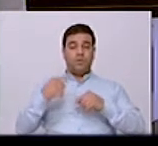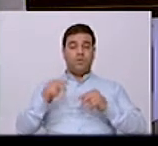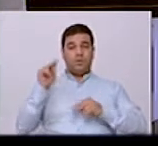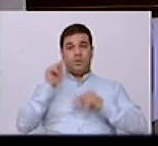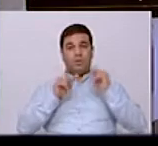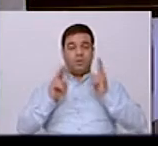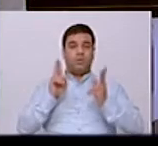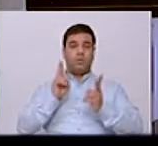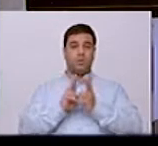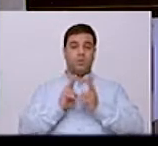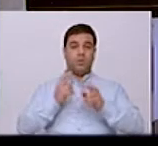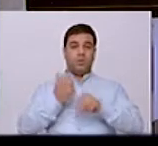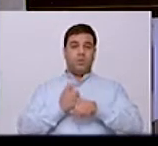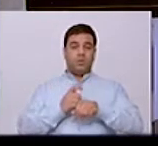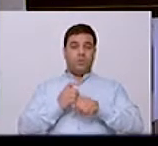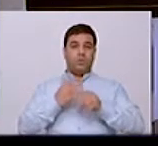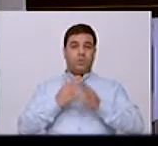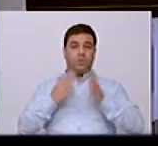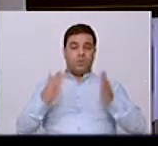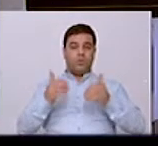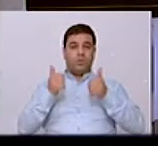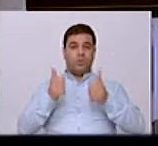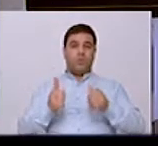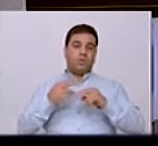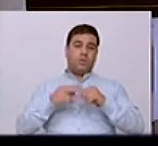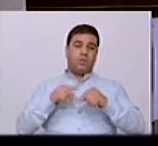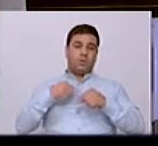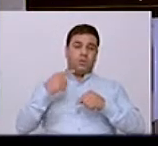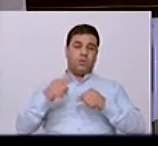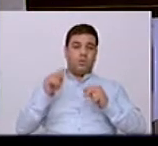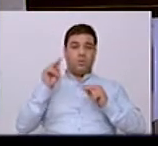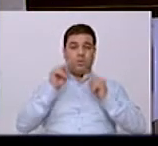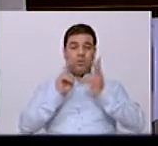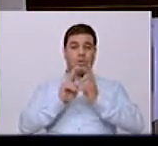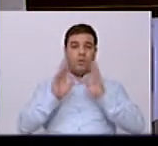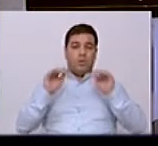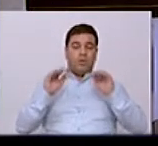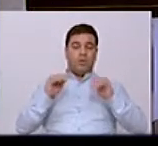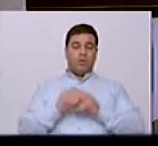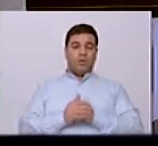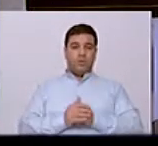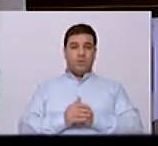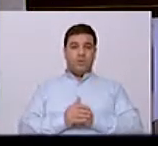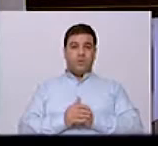bormoqda. Keyingi darslarimizda sizlar bilan sog' salomat ko'rishguncha, xayr salomat bo'ling.